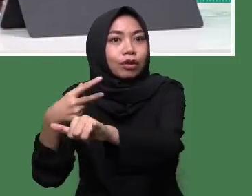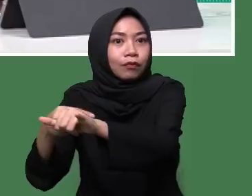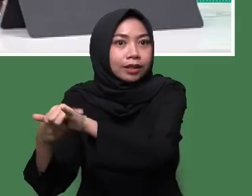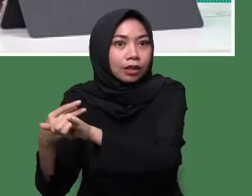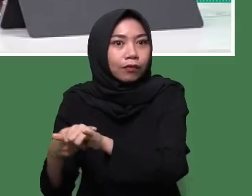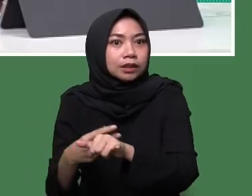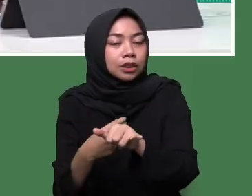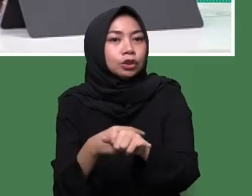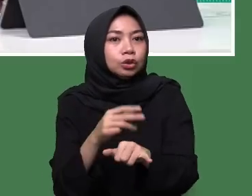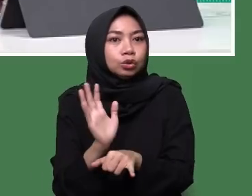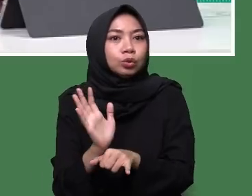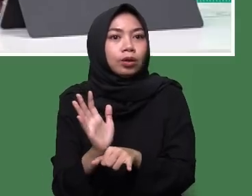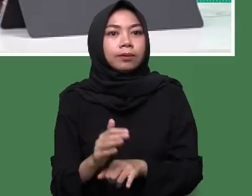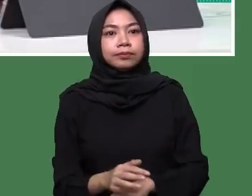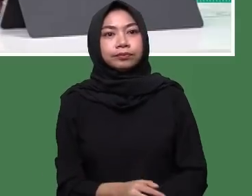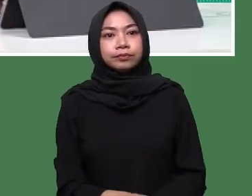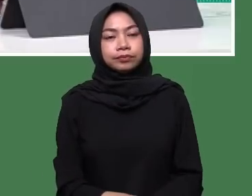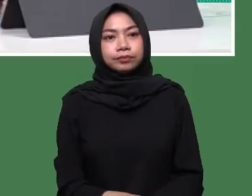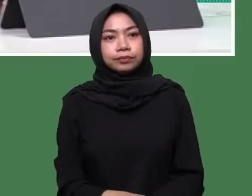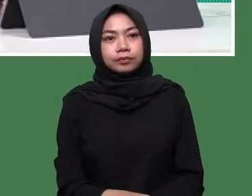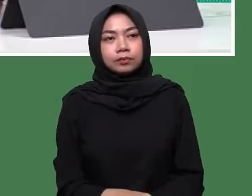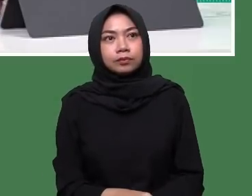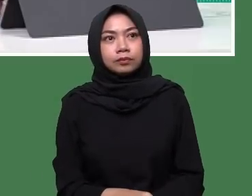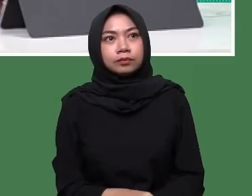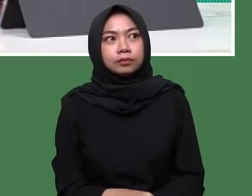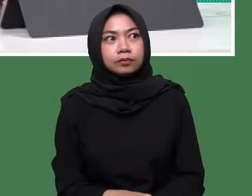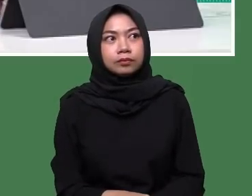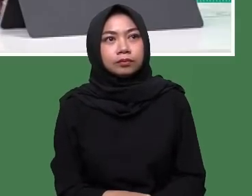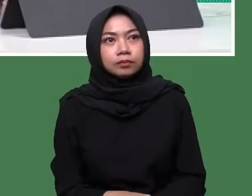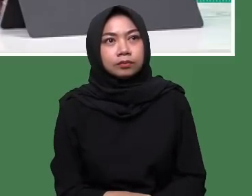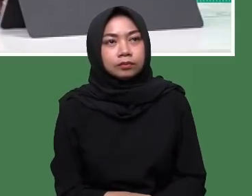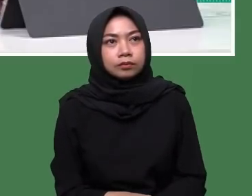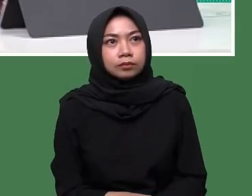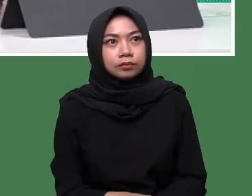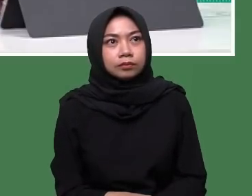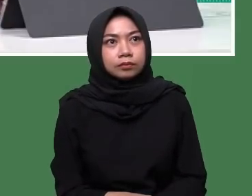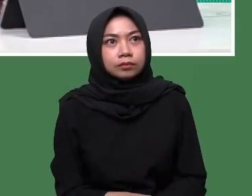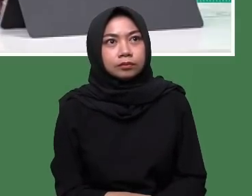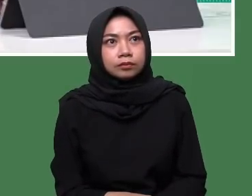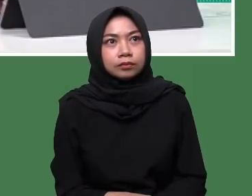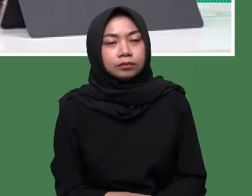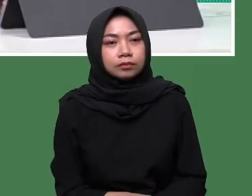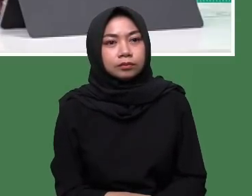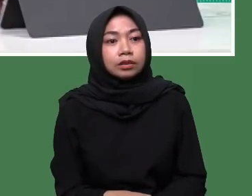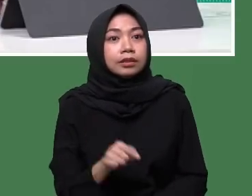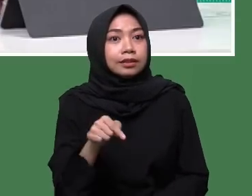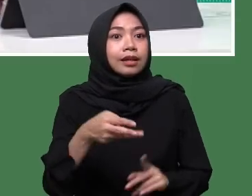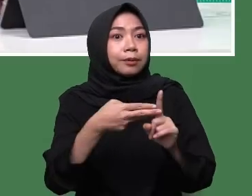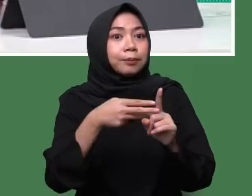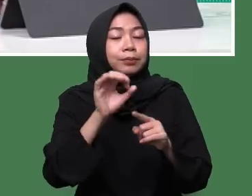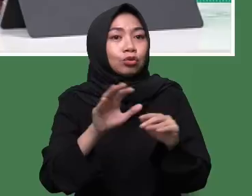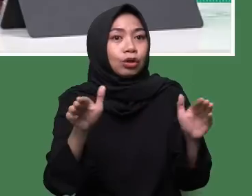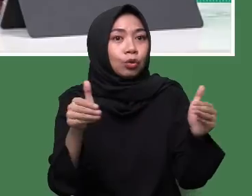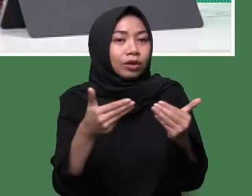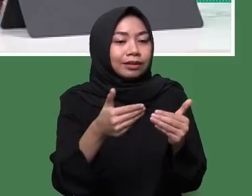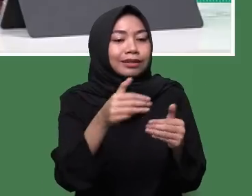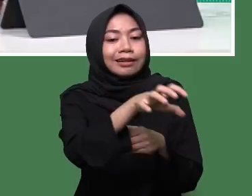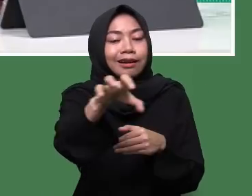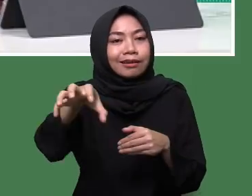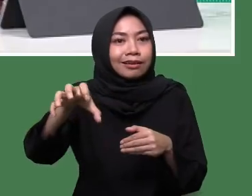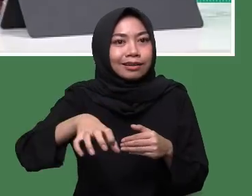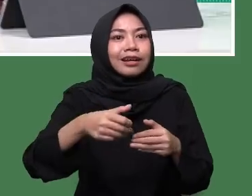within 1 month or so. And also the biosecurity has been implemented in several areas, as